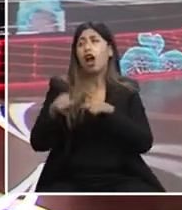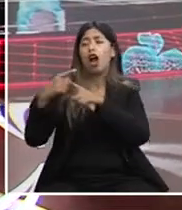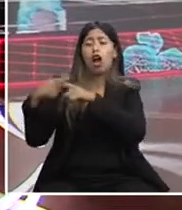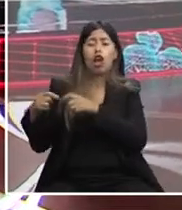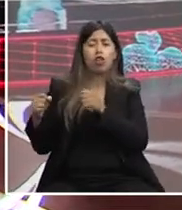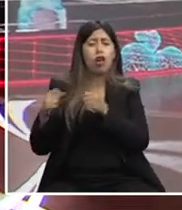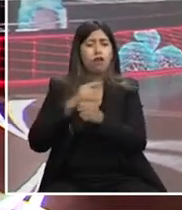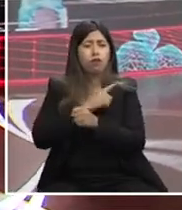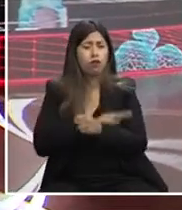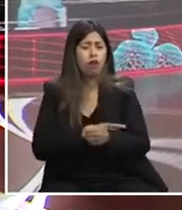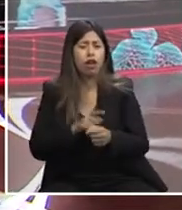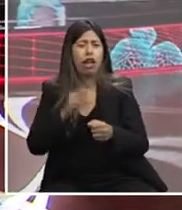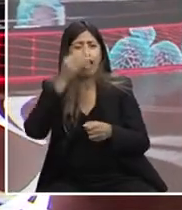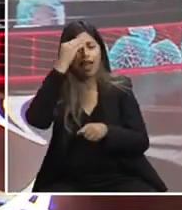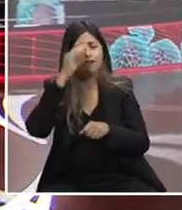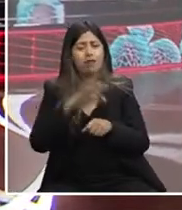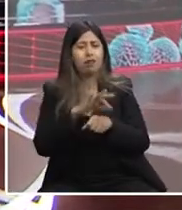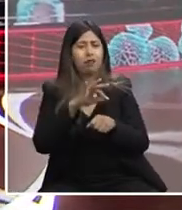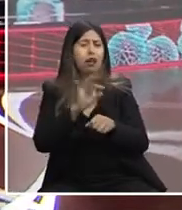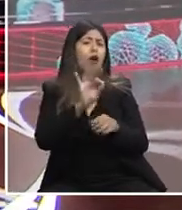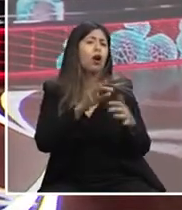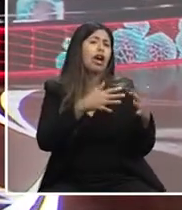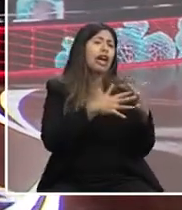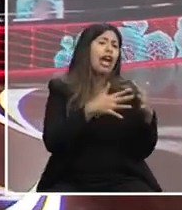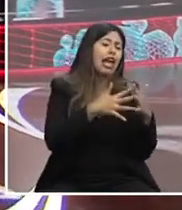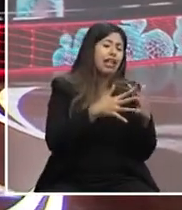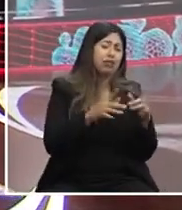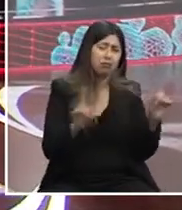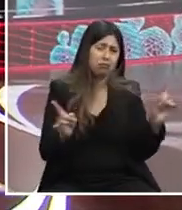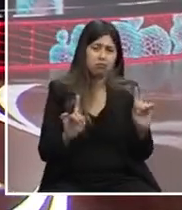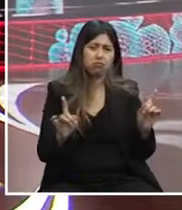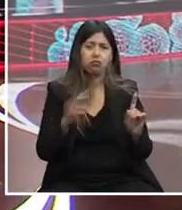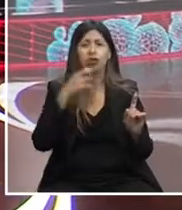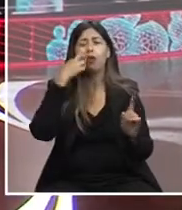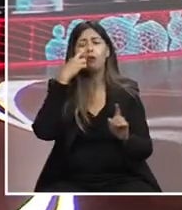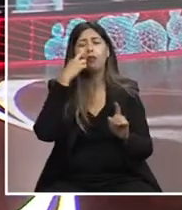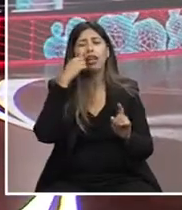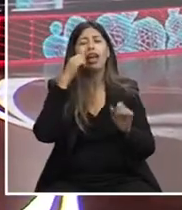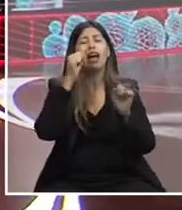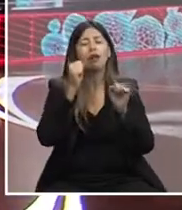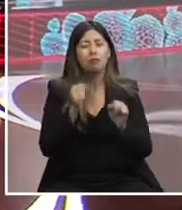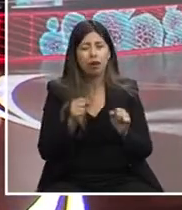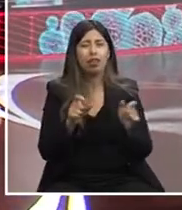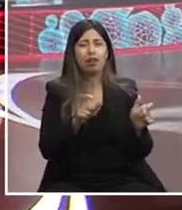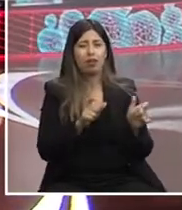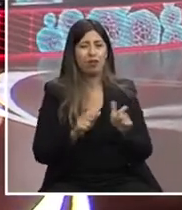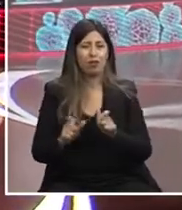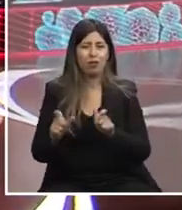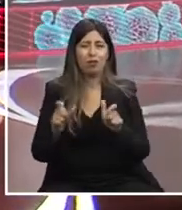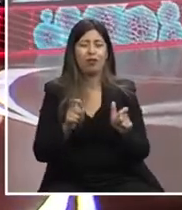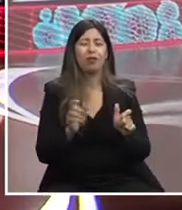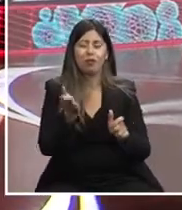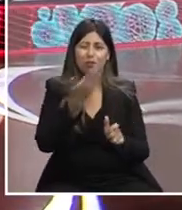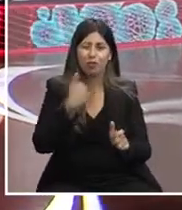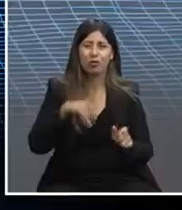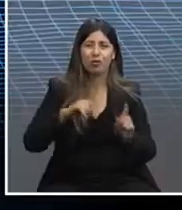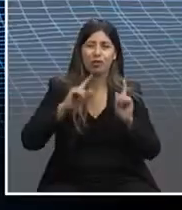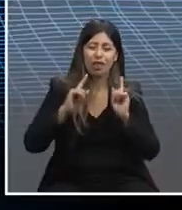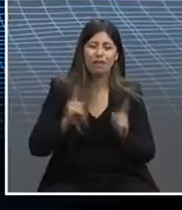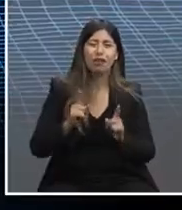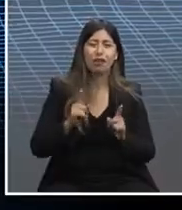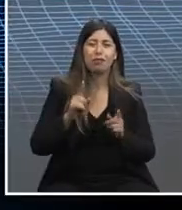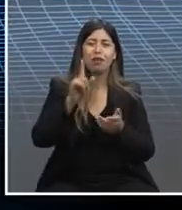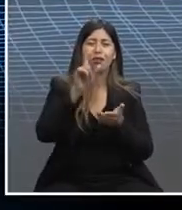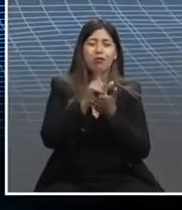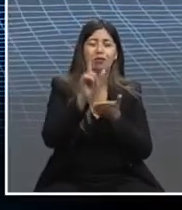within humanity's control. The task of our time is to reach a place of safety, a place where existential